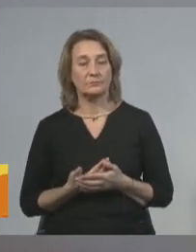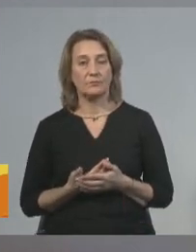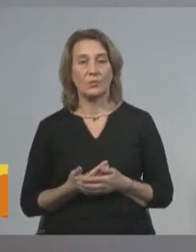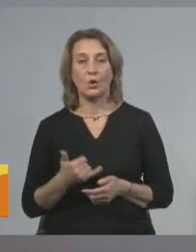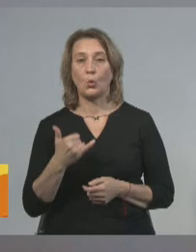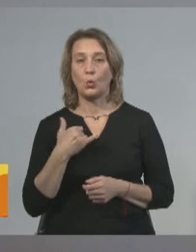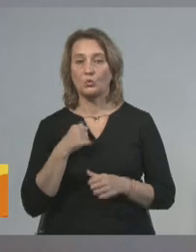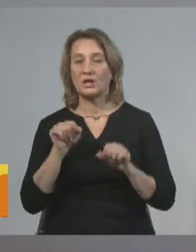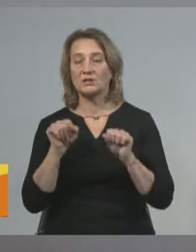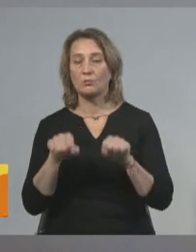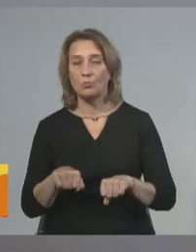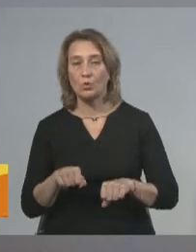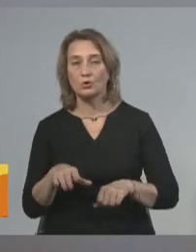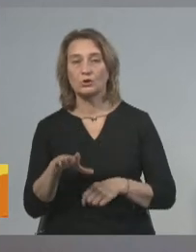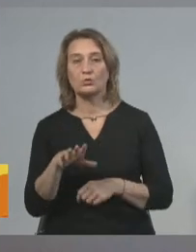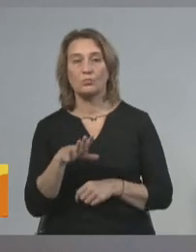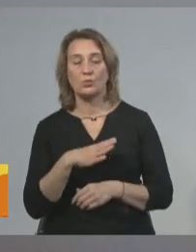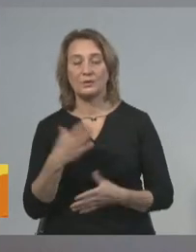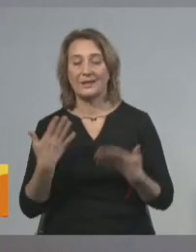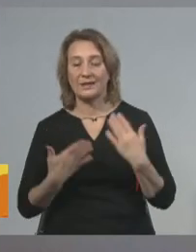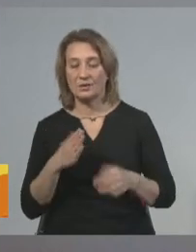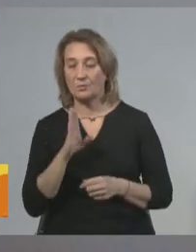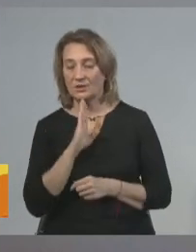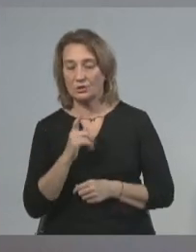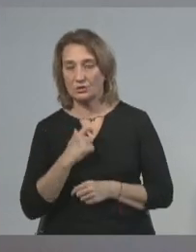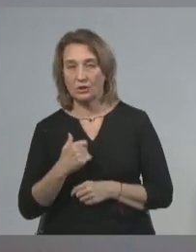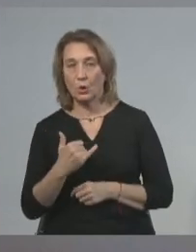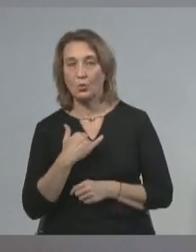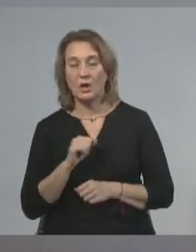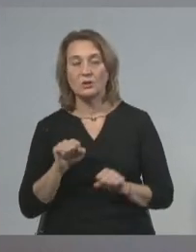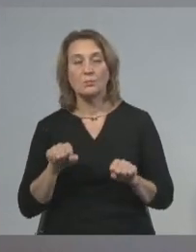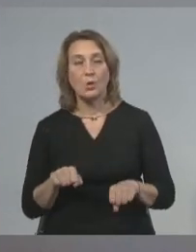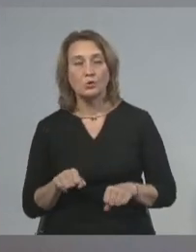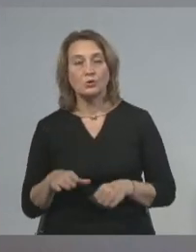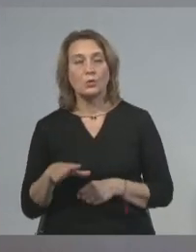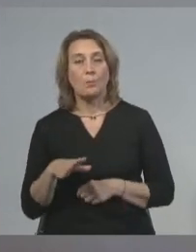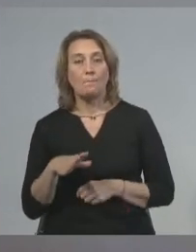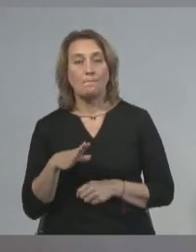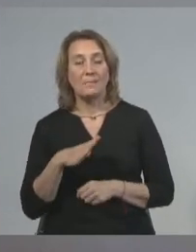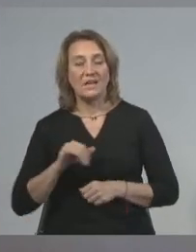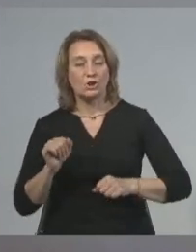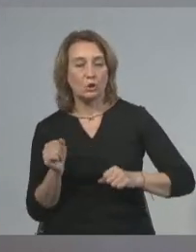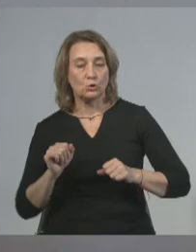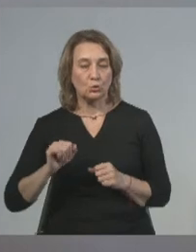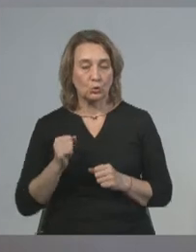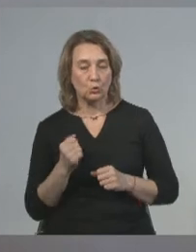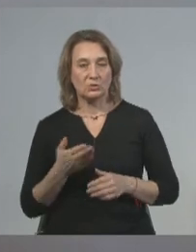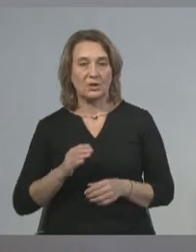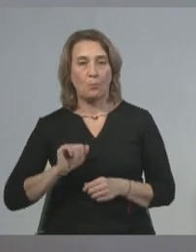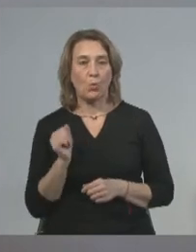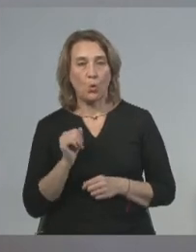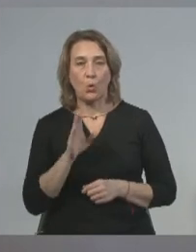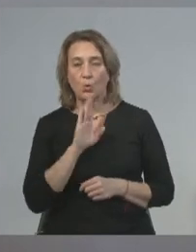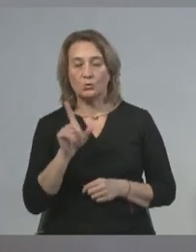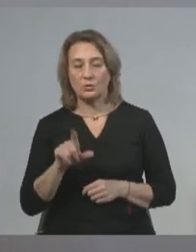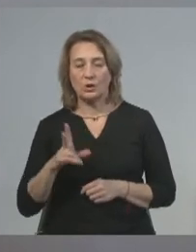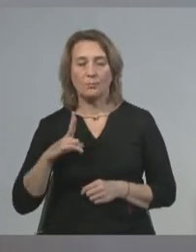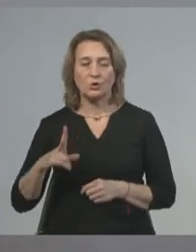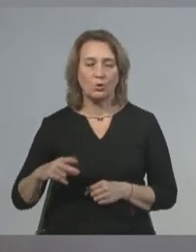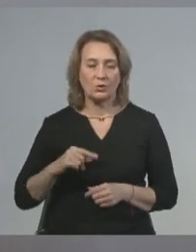sisters somehow we have to protect that picture of a woman in public sphere in media